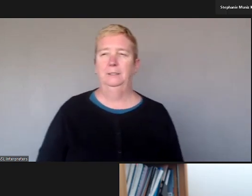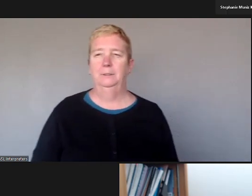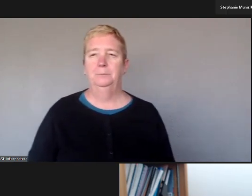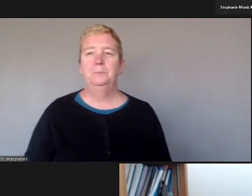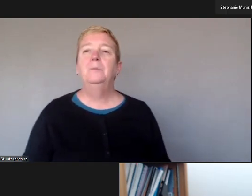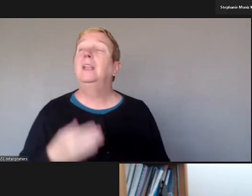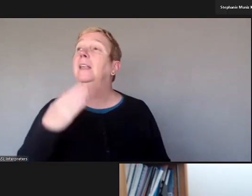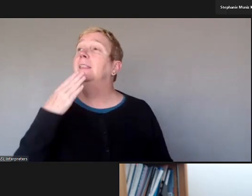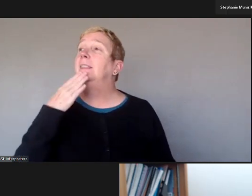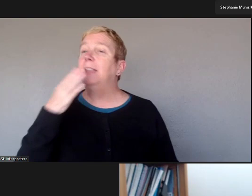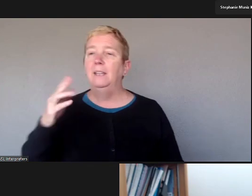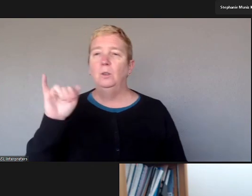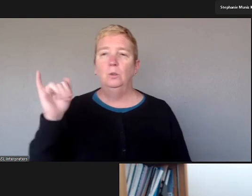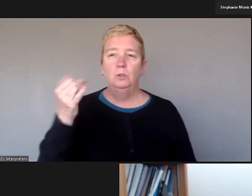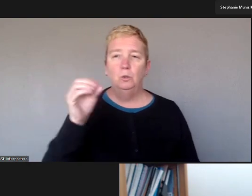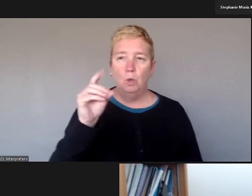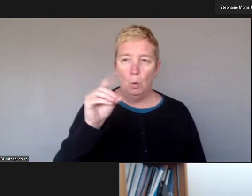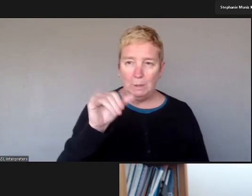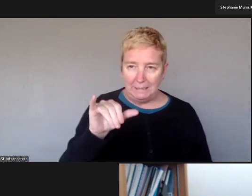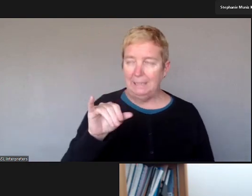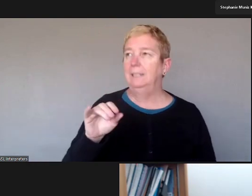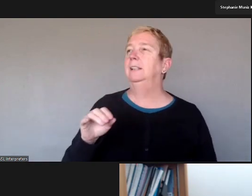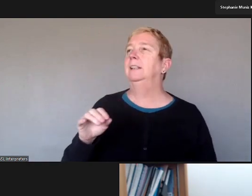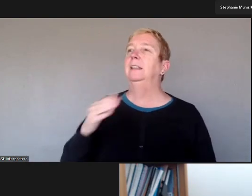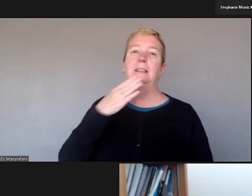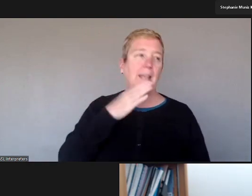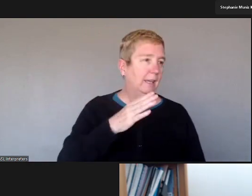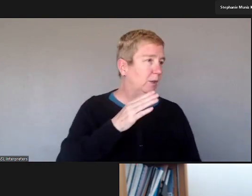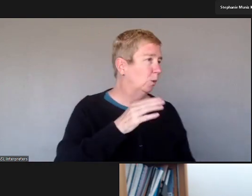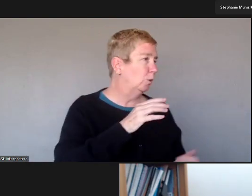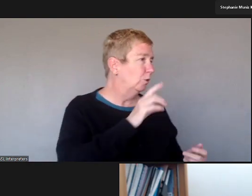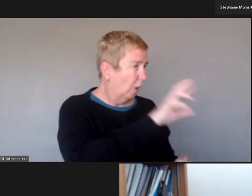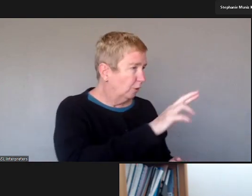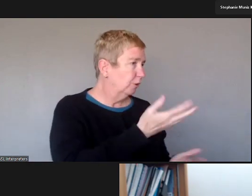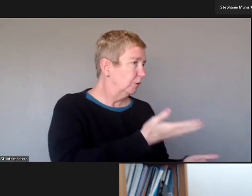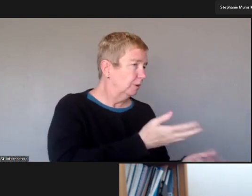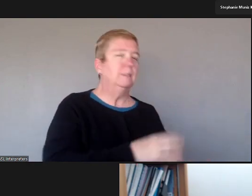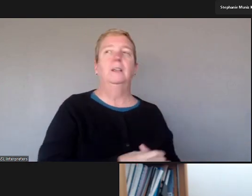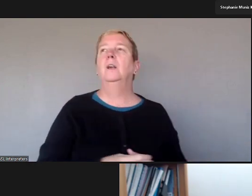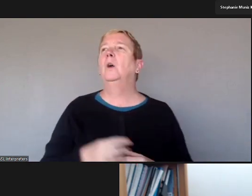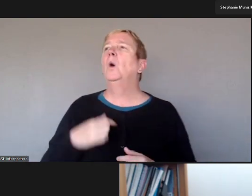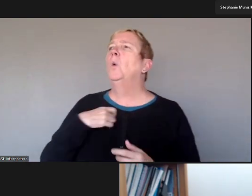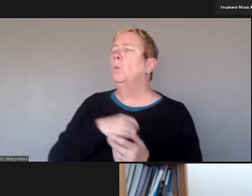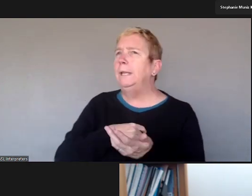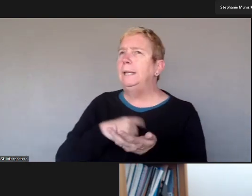you, Jody. Thank you guys for having us today. Dr. Scrace, I wanted to know, we talked a lot